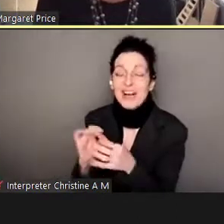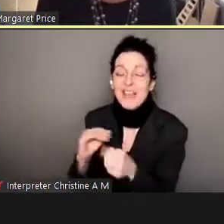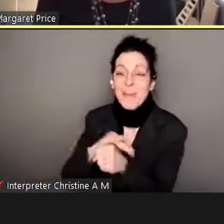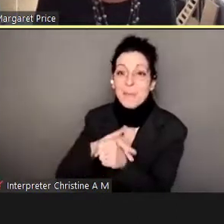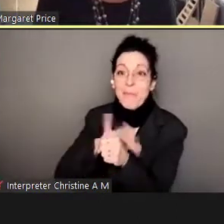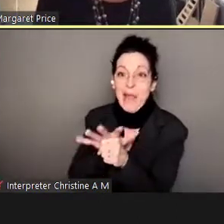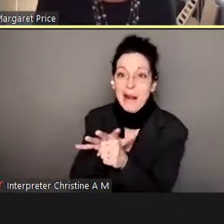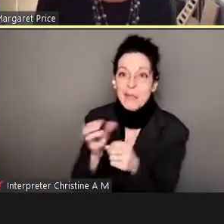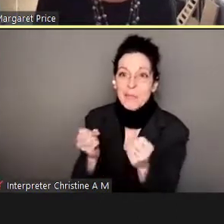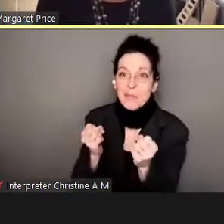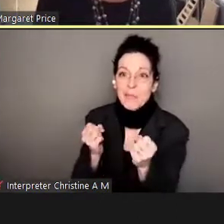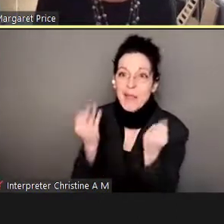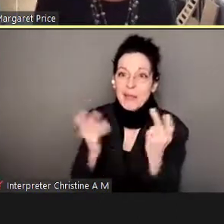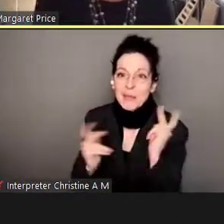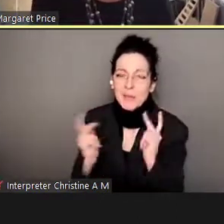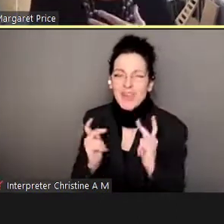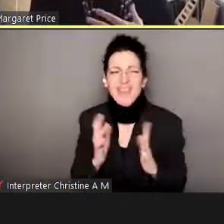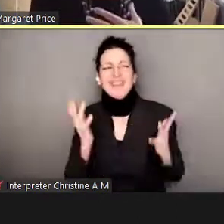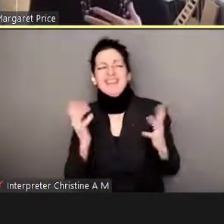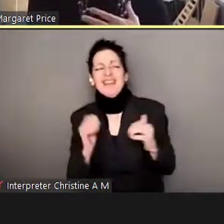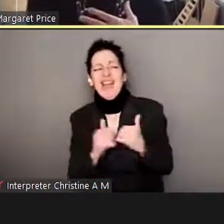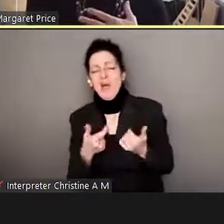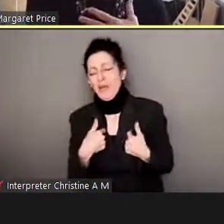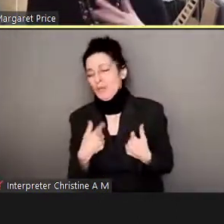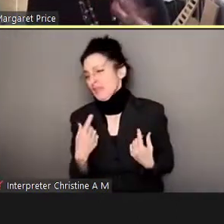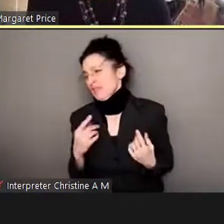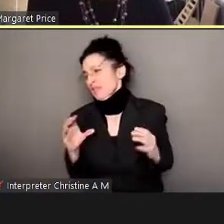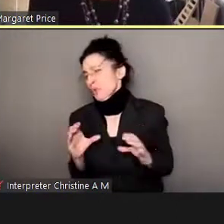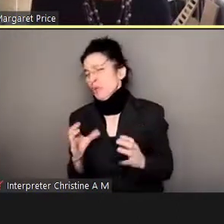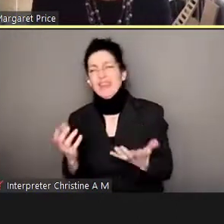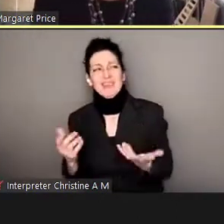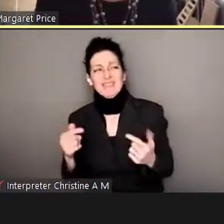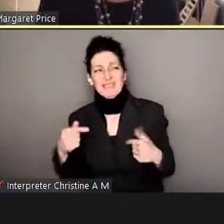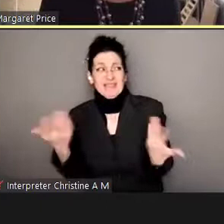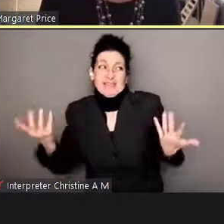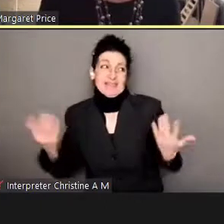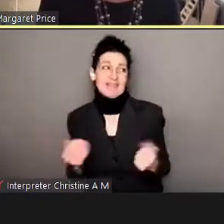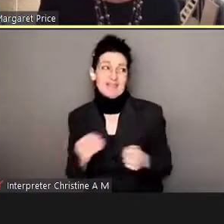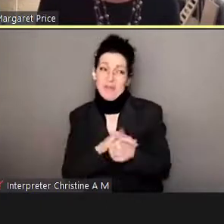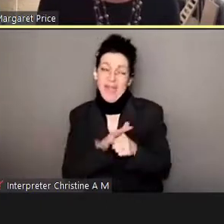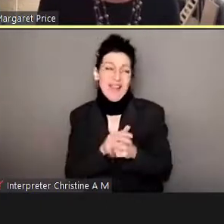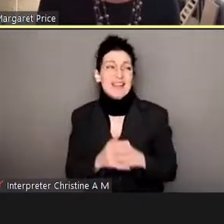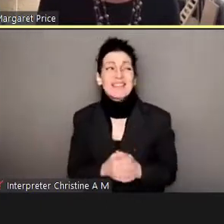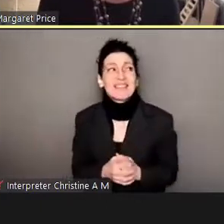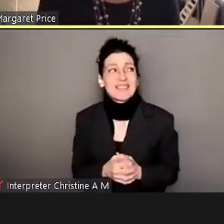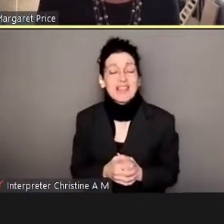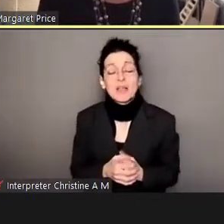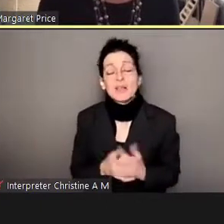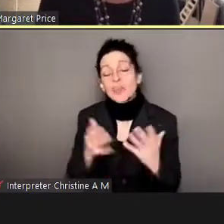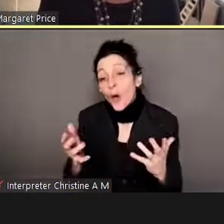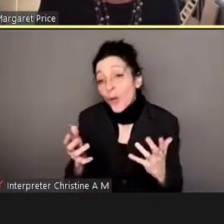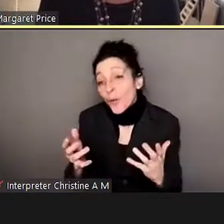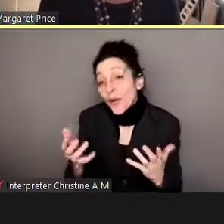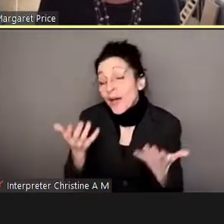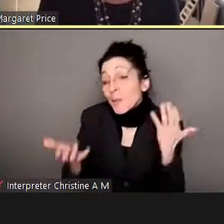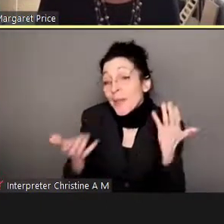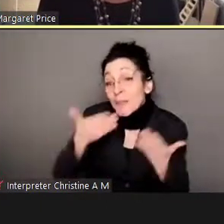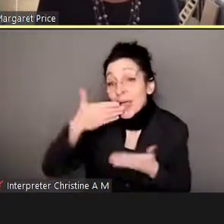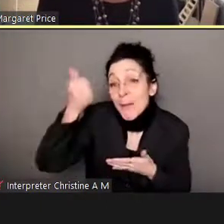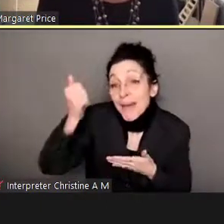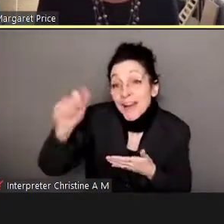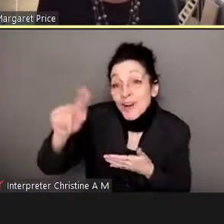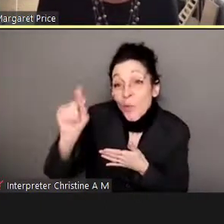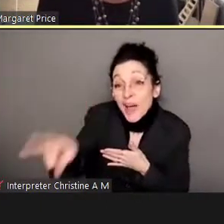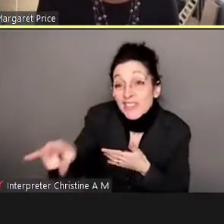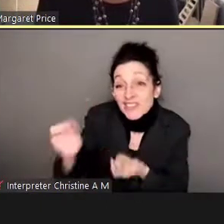they're doing. But for me, at least, this goes for me all the time. Instead of asking how you're doing, my student suggested, just